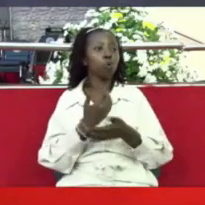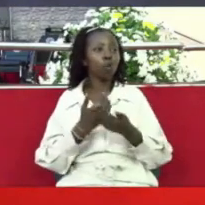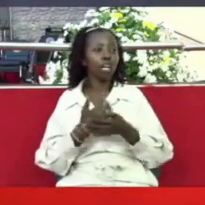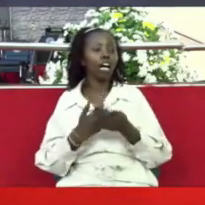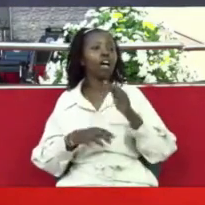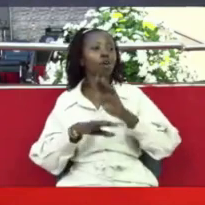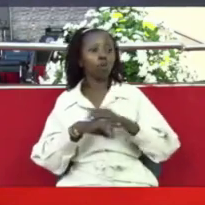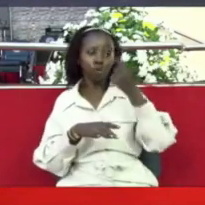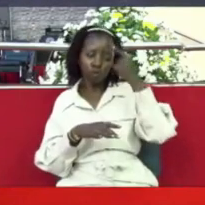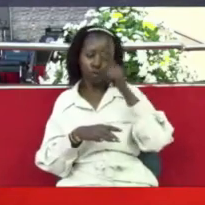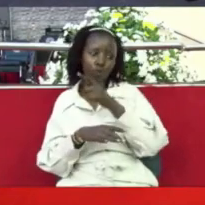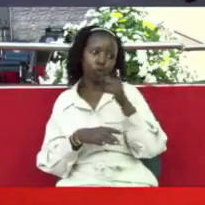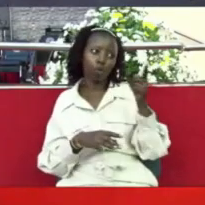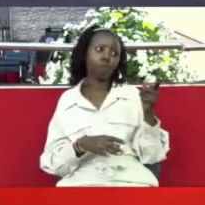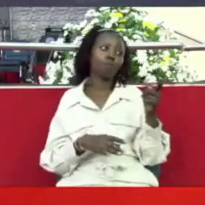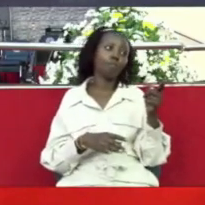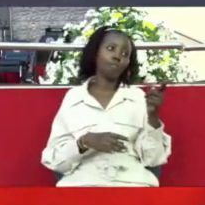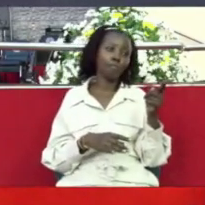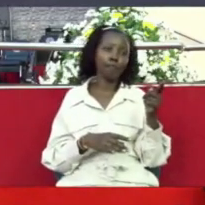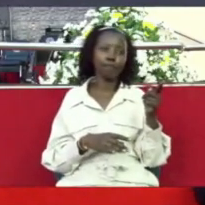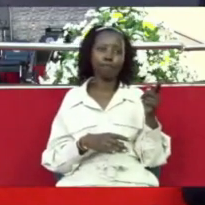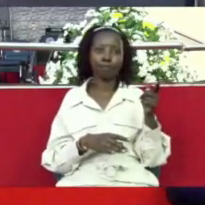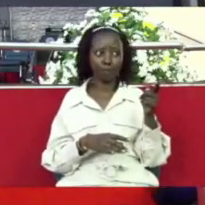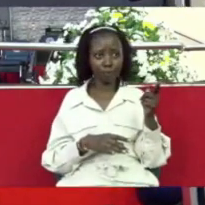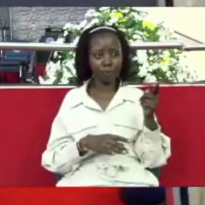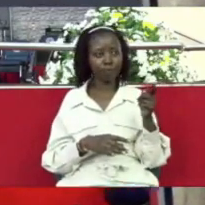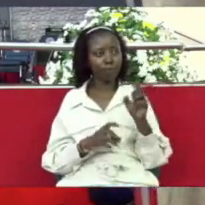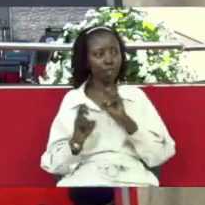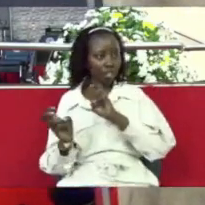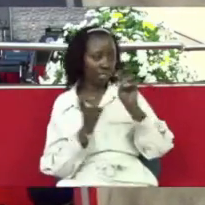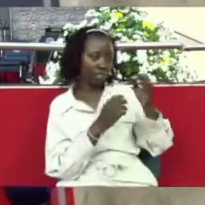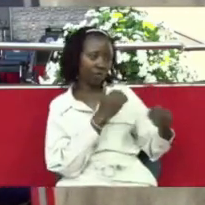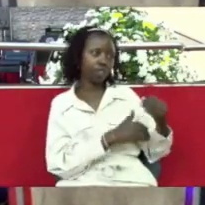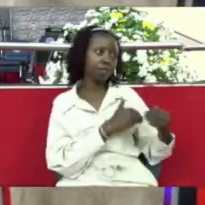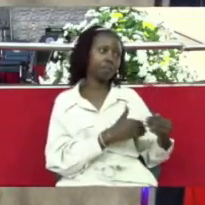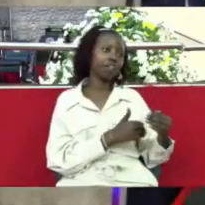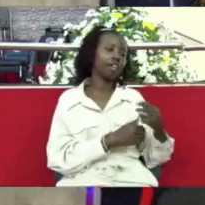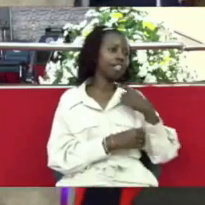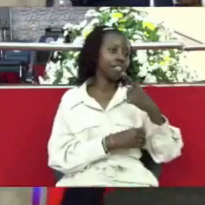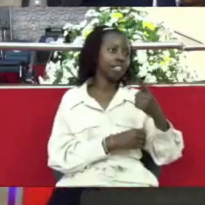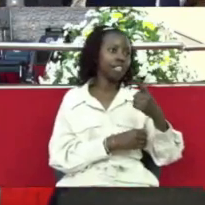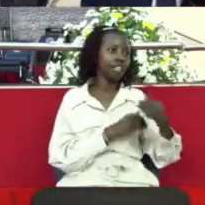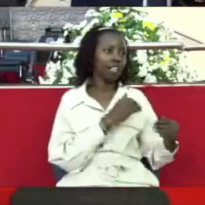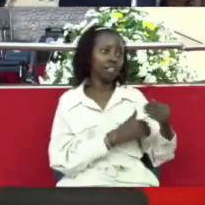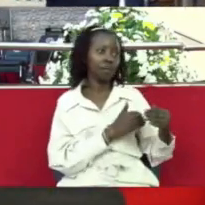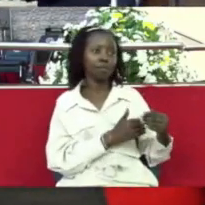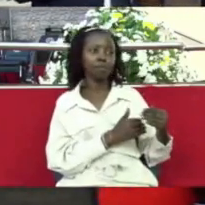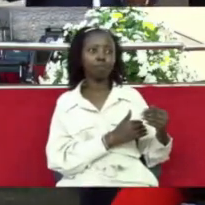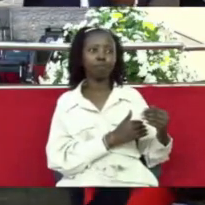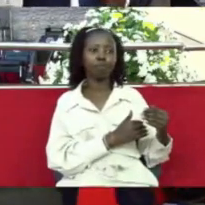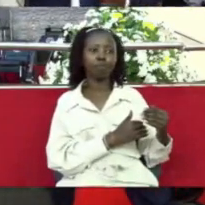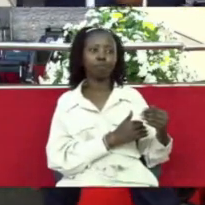what you're dishing out. Turn to your neighbor and tell the neighbor